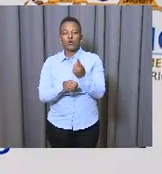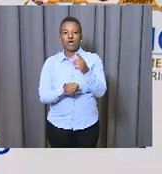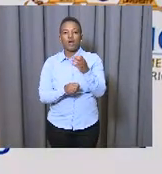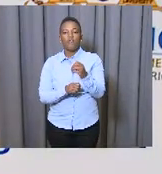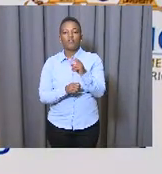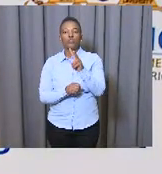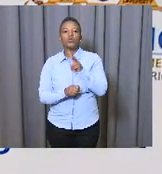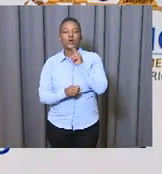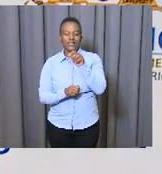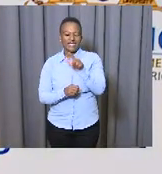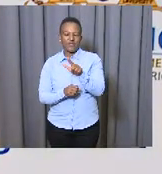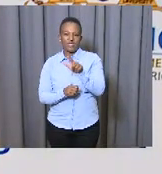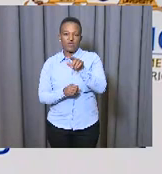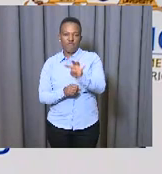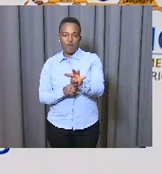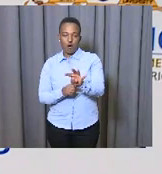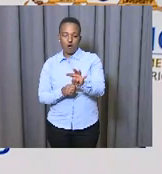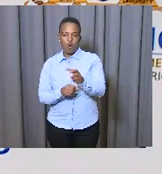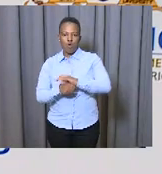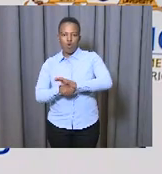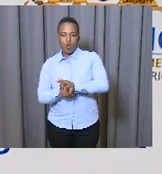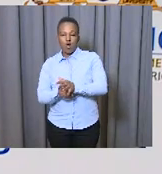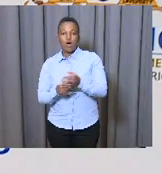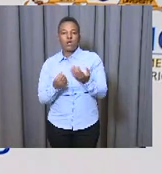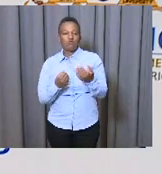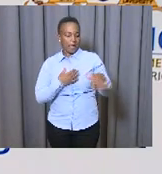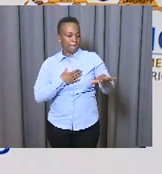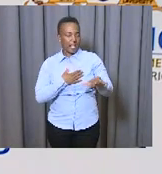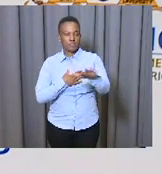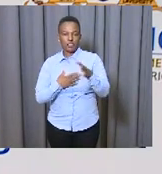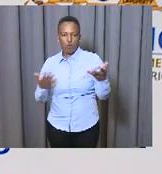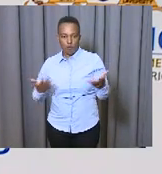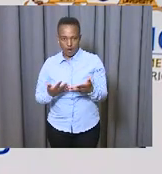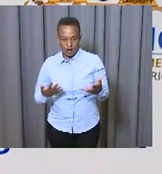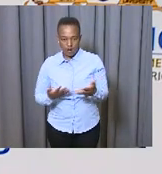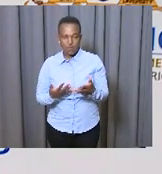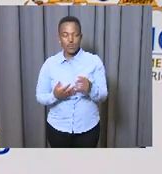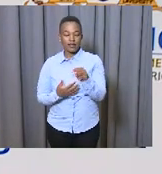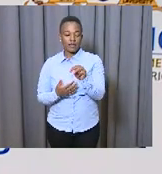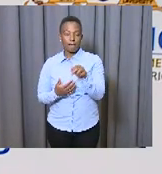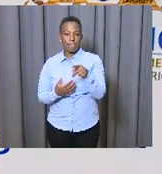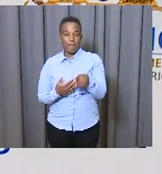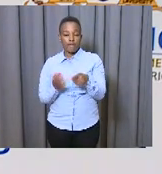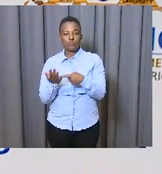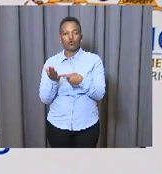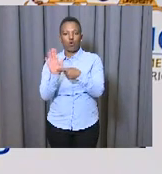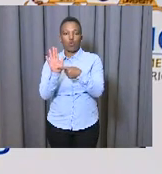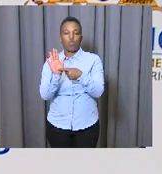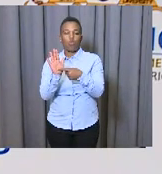2,074 cases. So where are those cases? Which wards are they? And this map shows you that there's a big